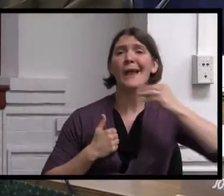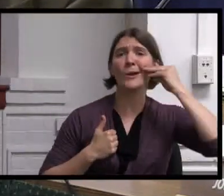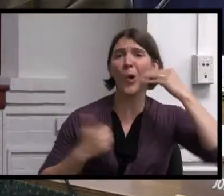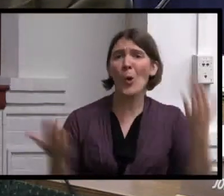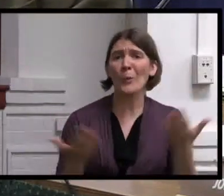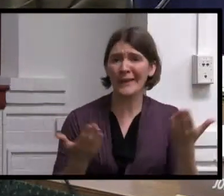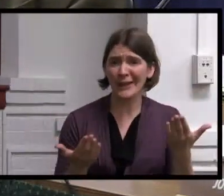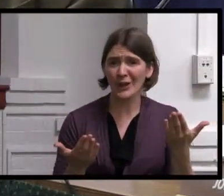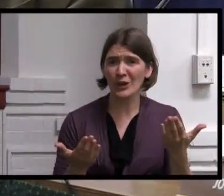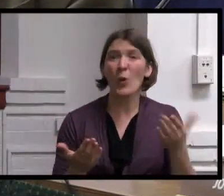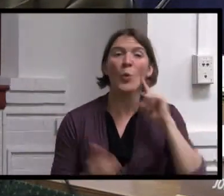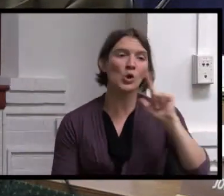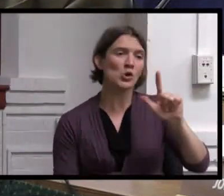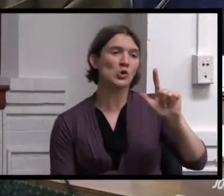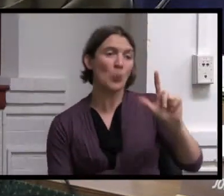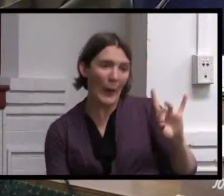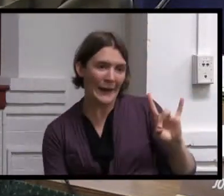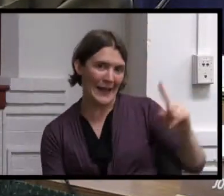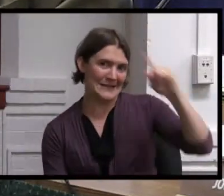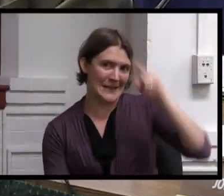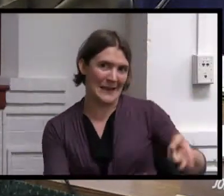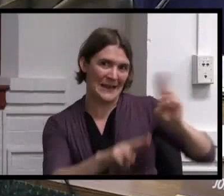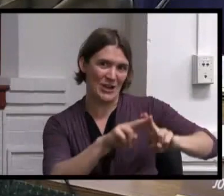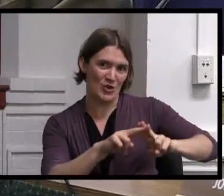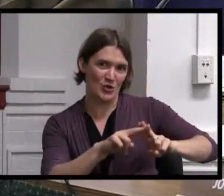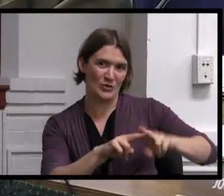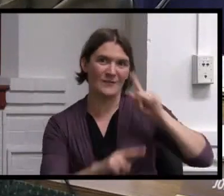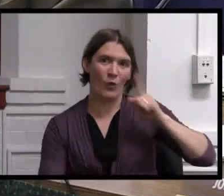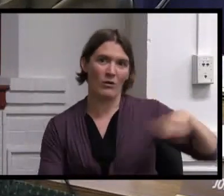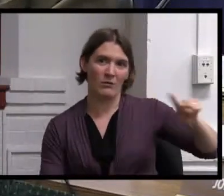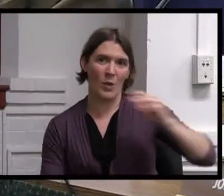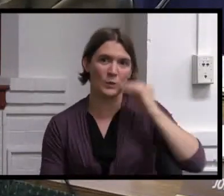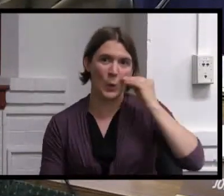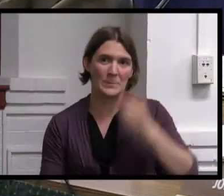value, there'll be a 28-cent tax increase this year.